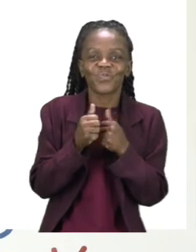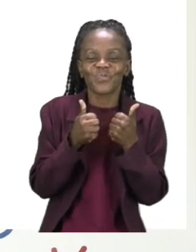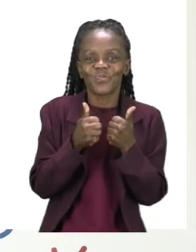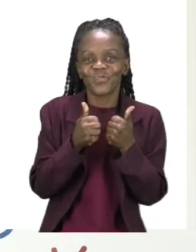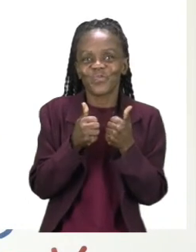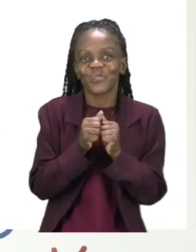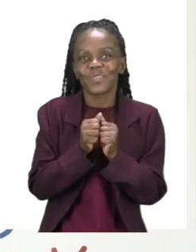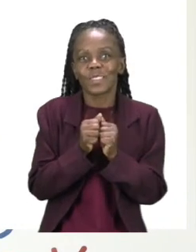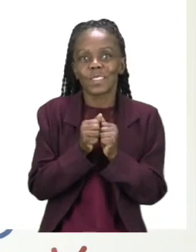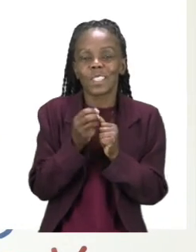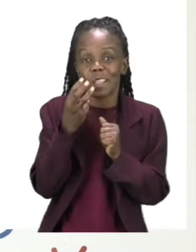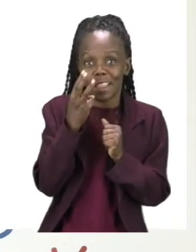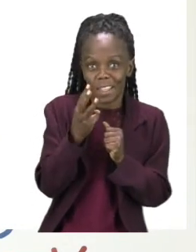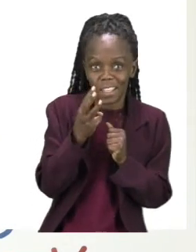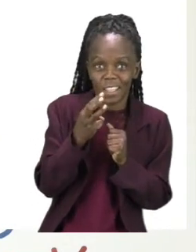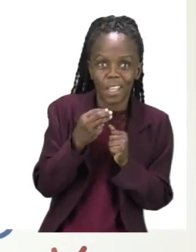yay! 3,